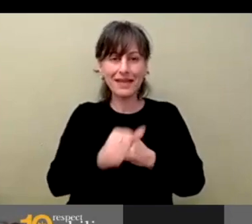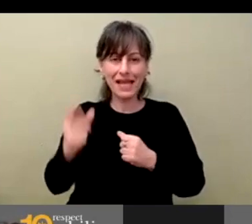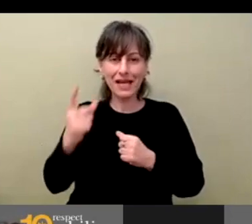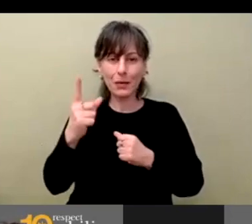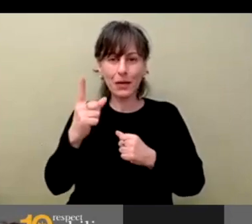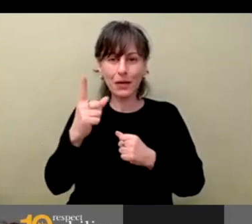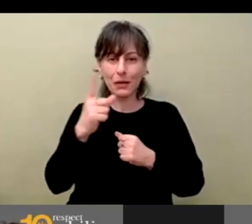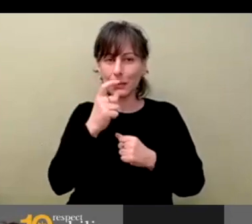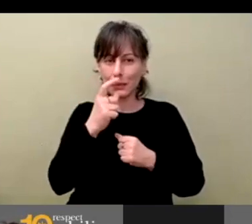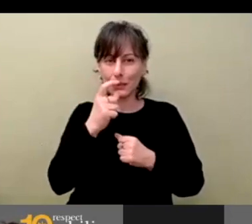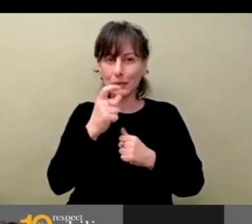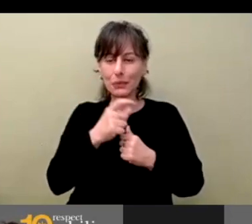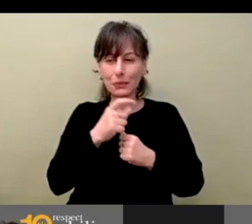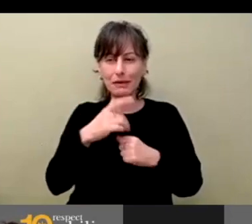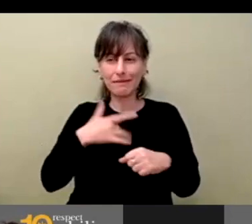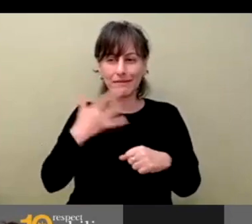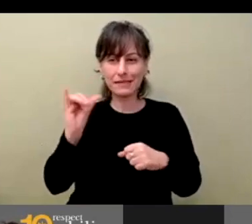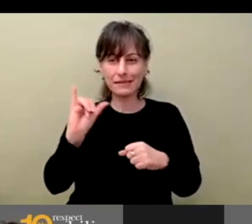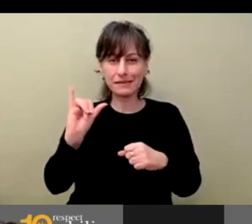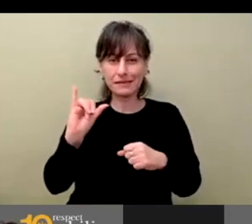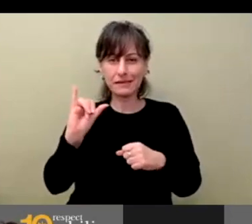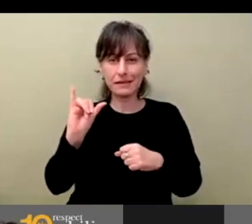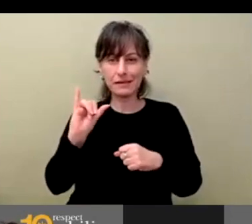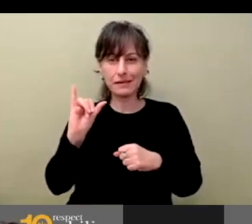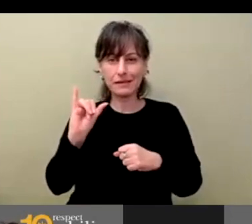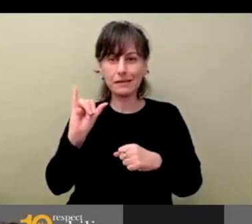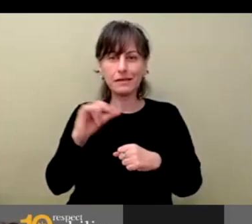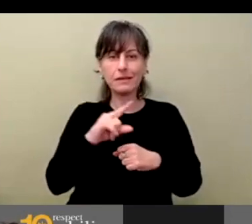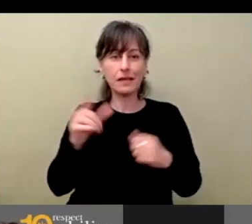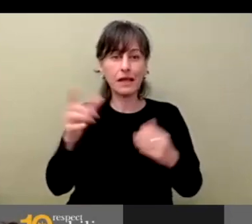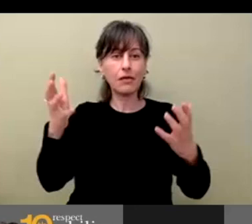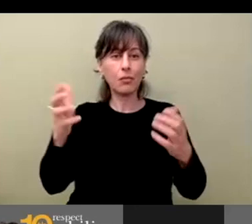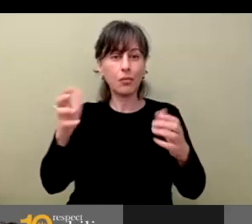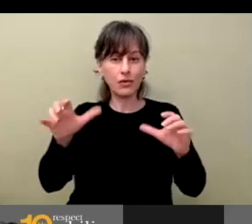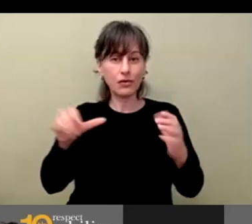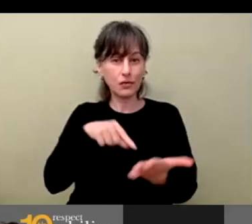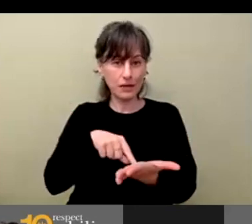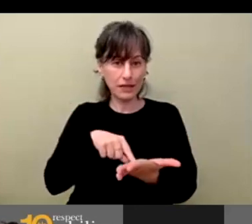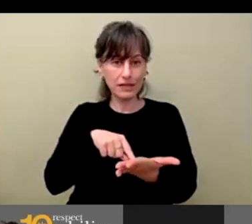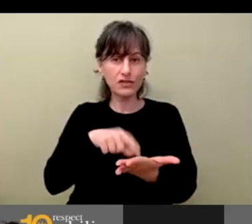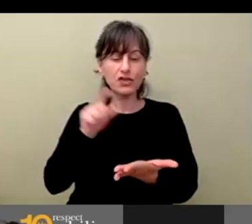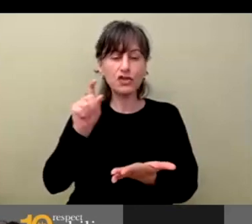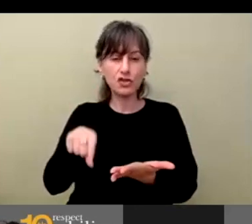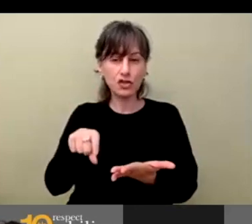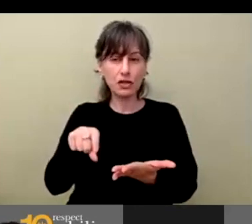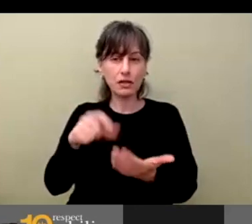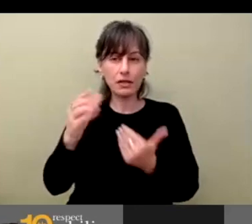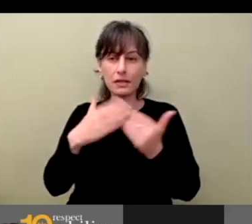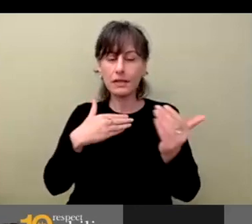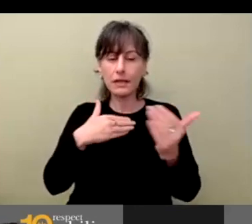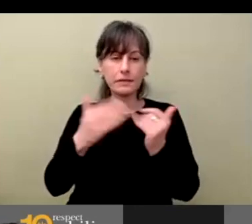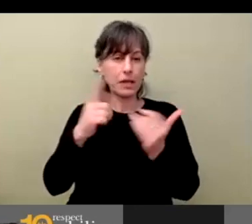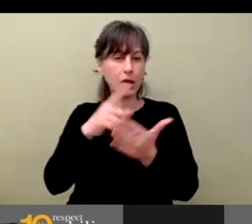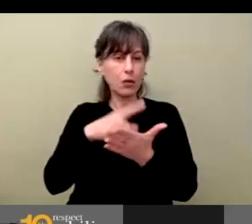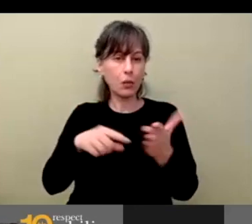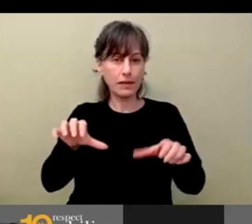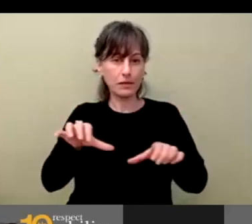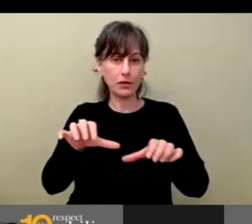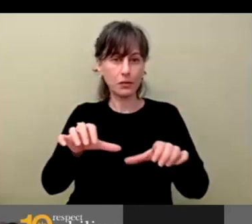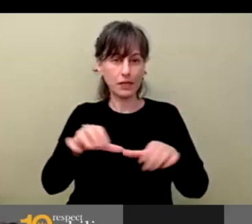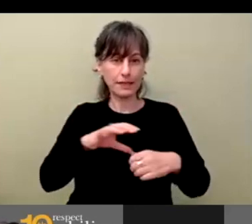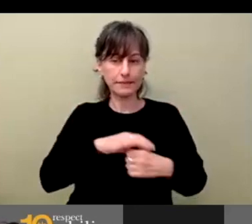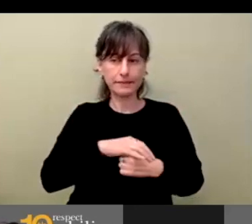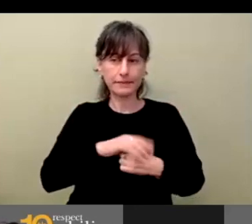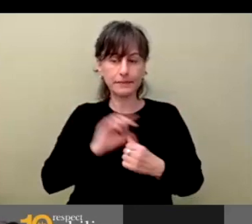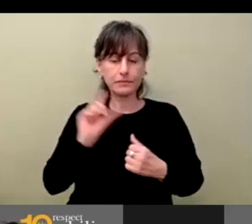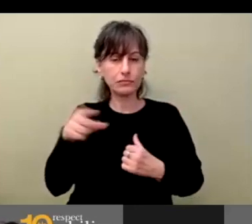who feels like they want to do it should do it, no matter what it is that they're doing.